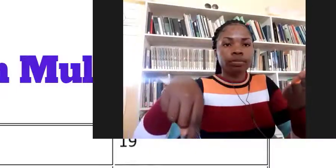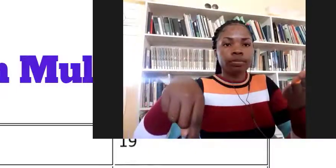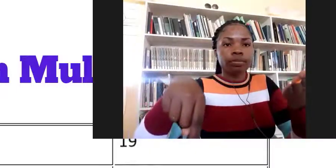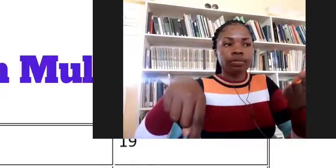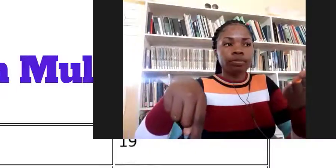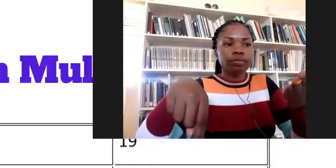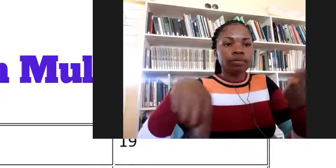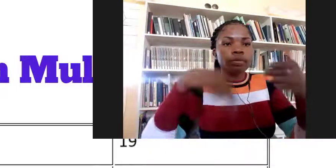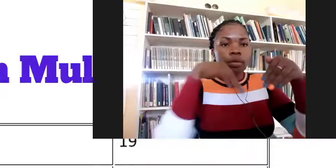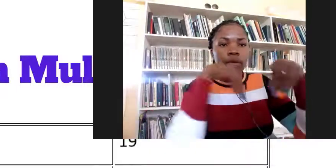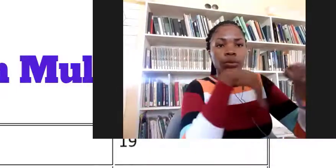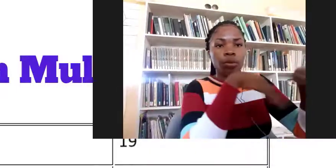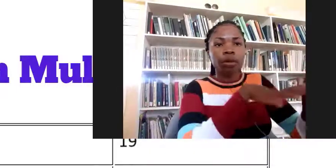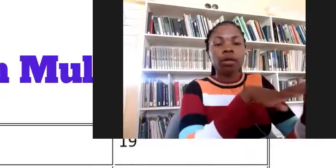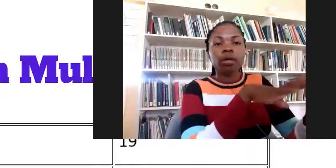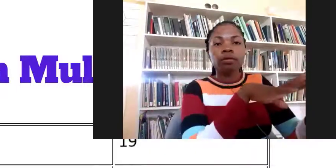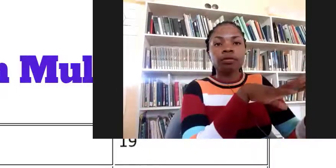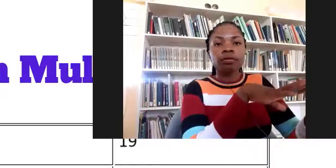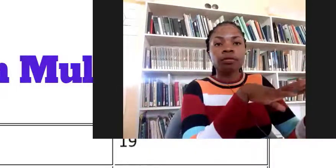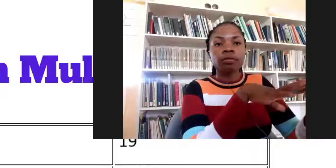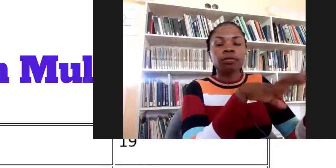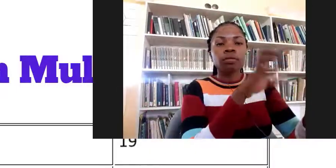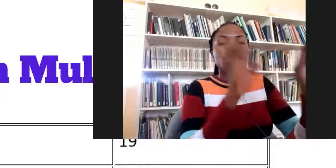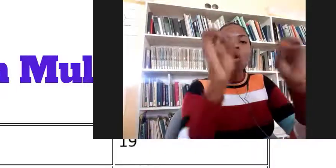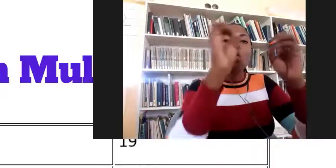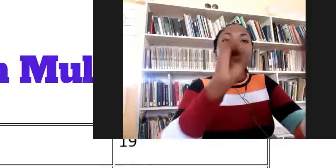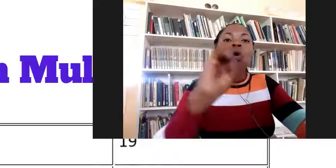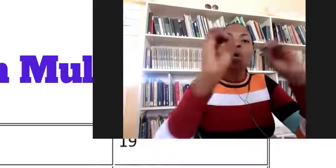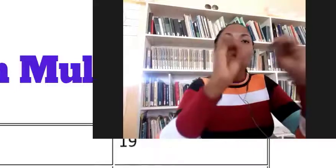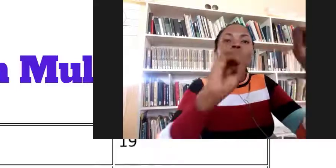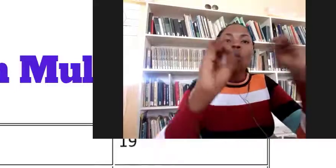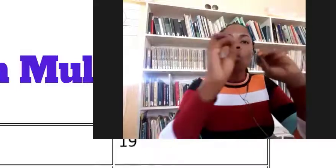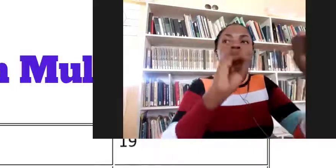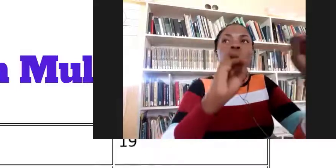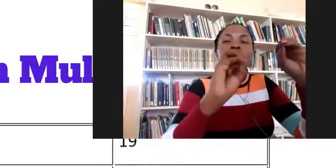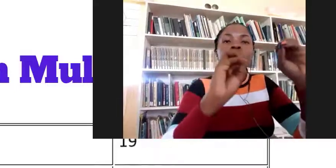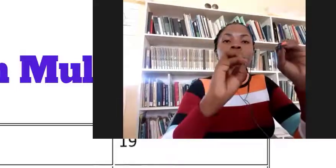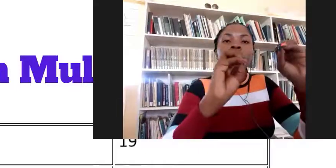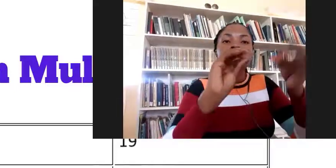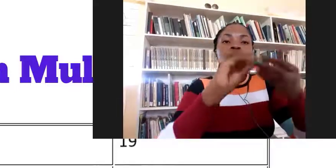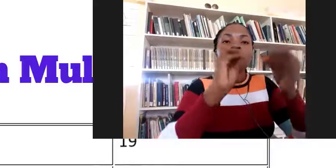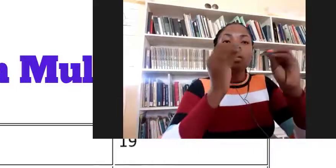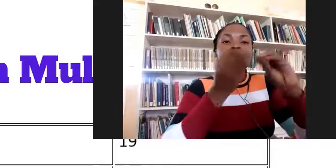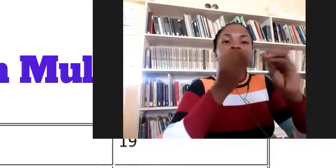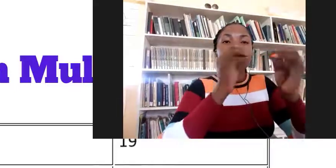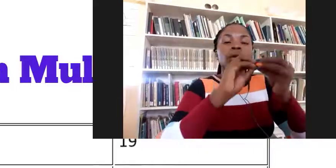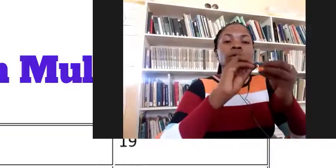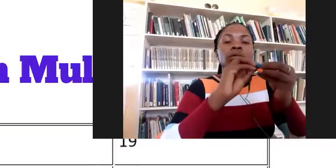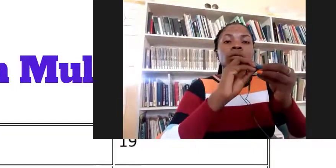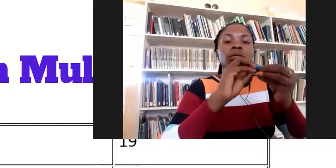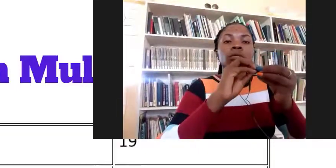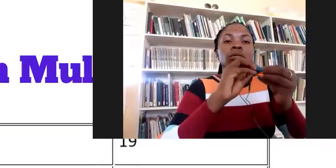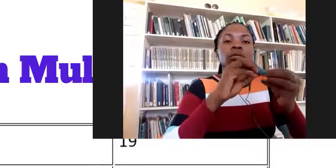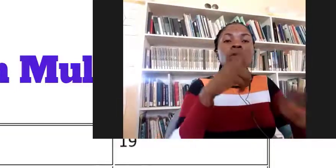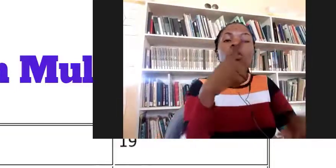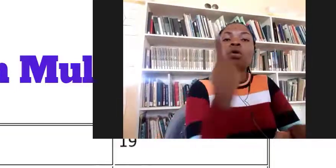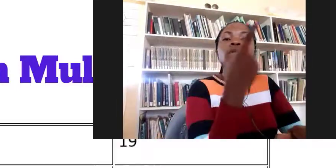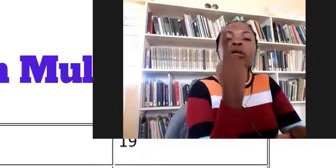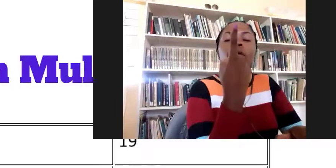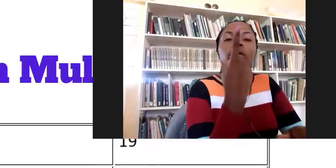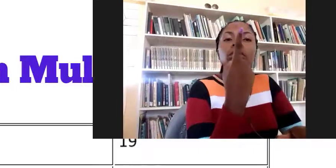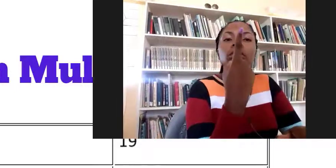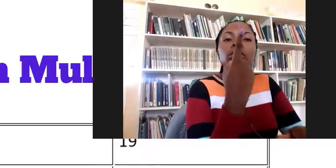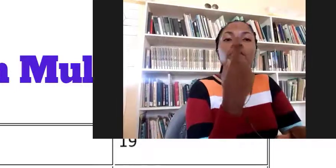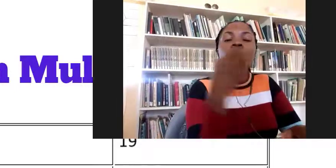the numbers. That is, we ignore 4 and 88. We also ignore 2 and